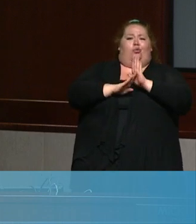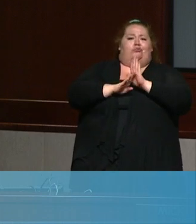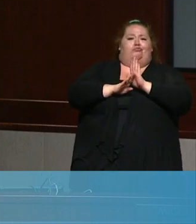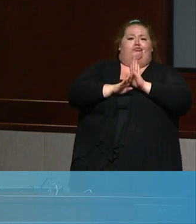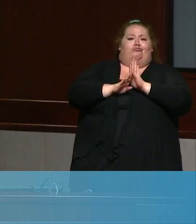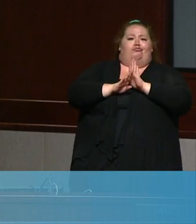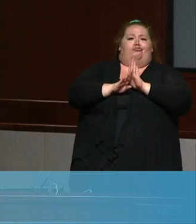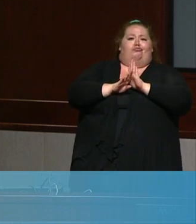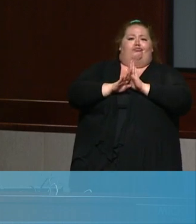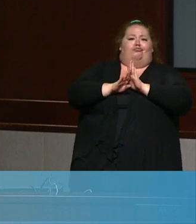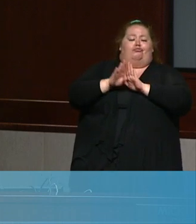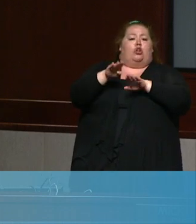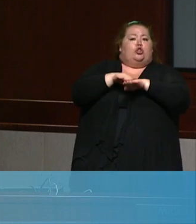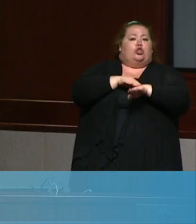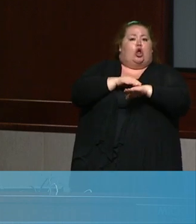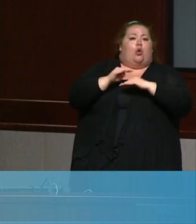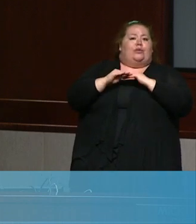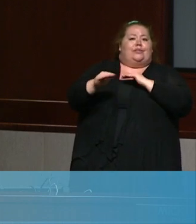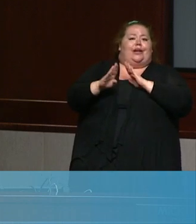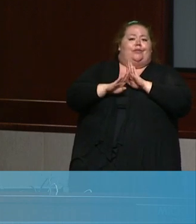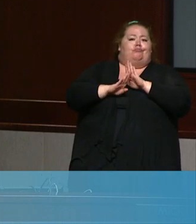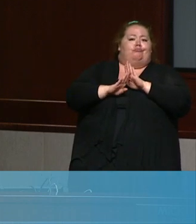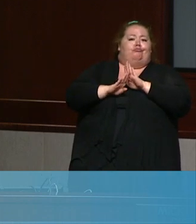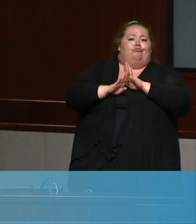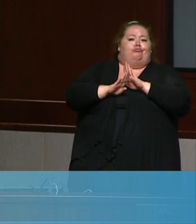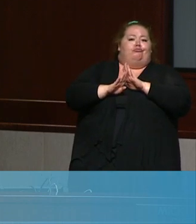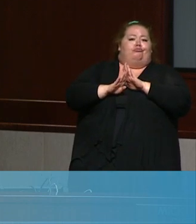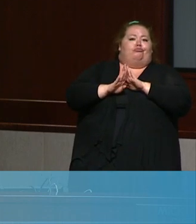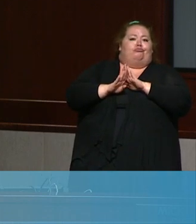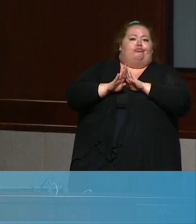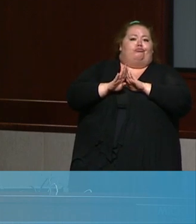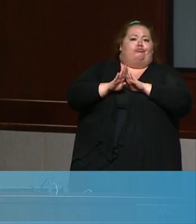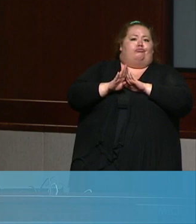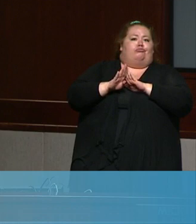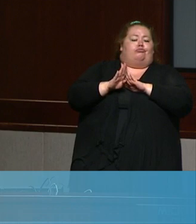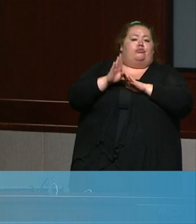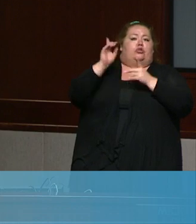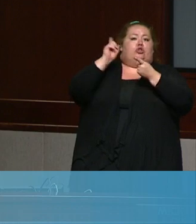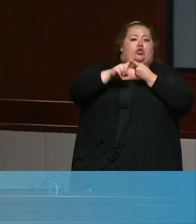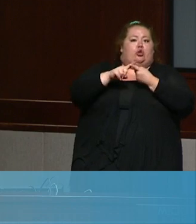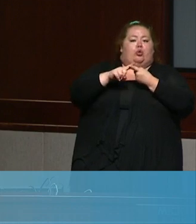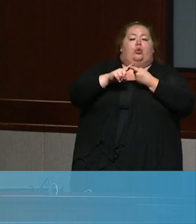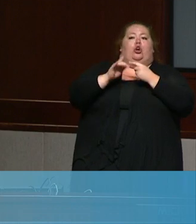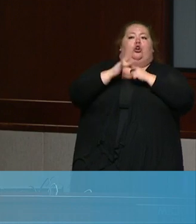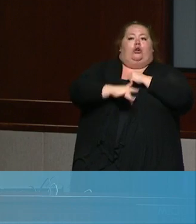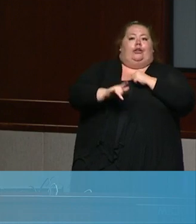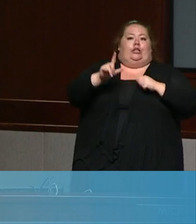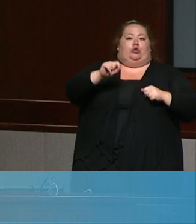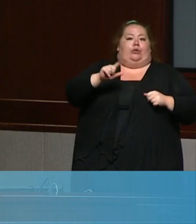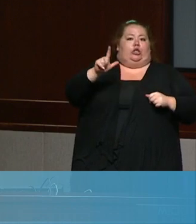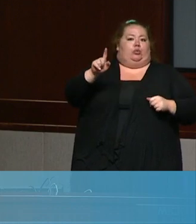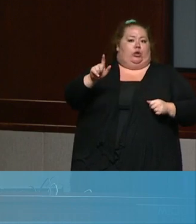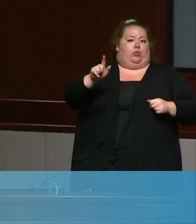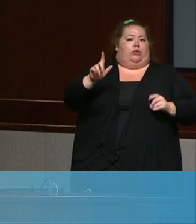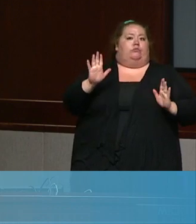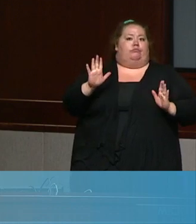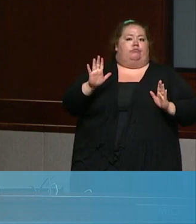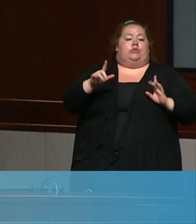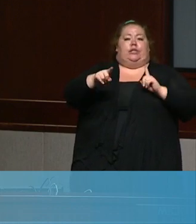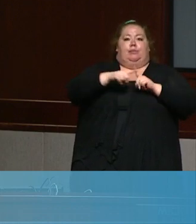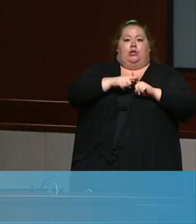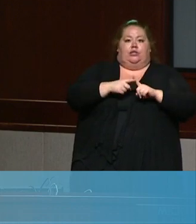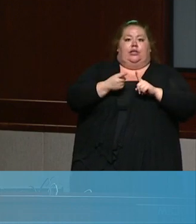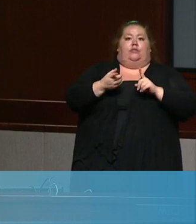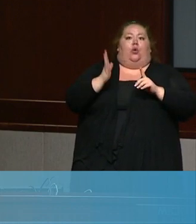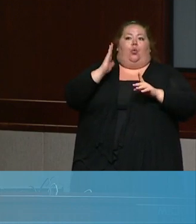steady increase heading up into early 2021, where cases will continue to rise.